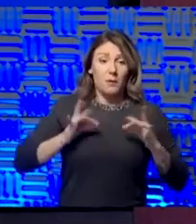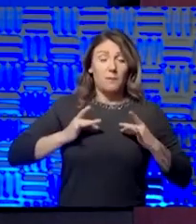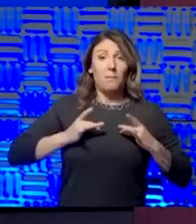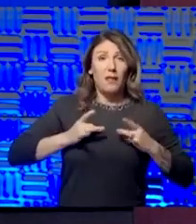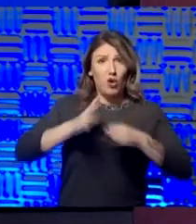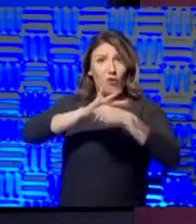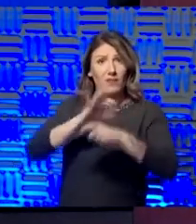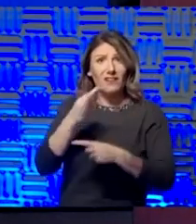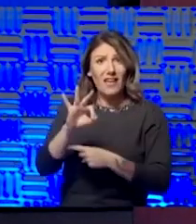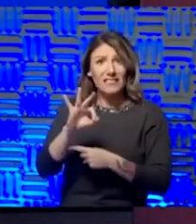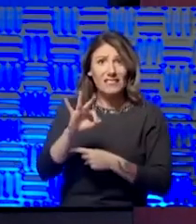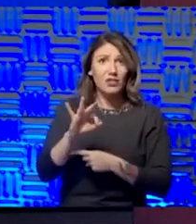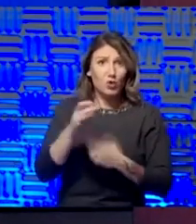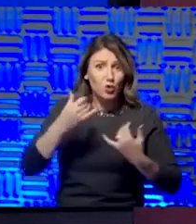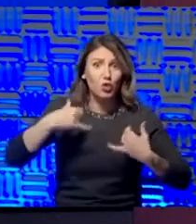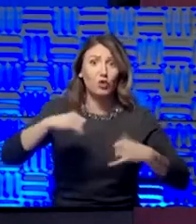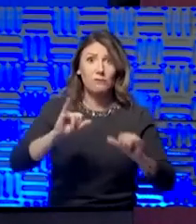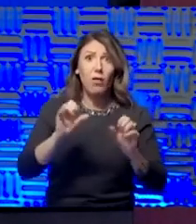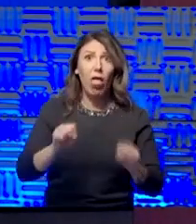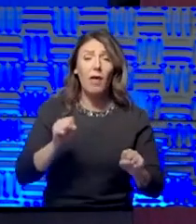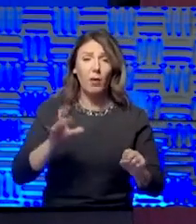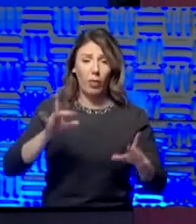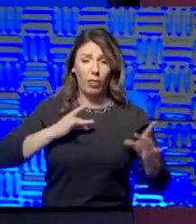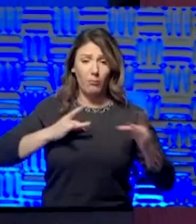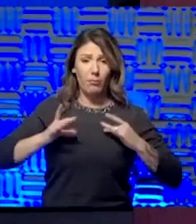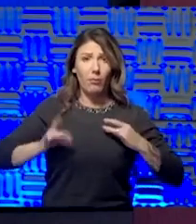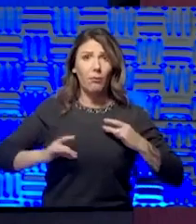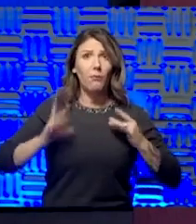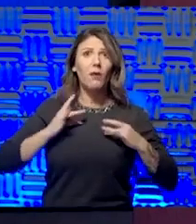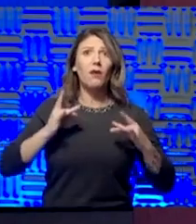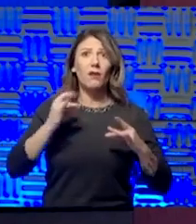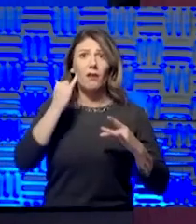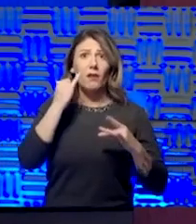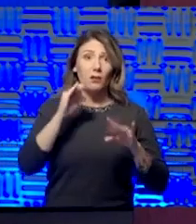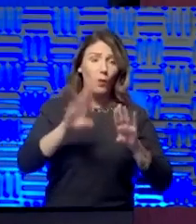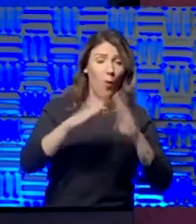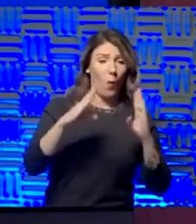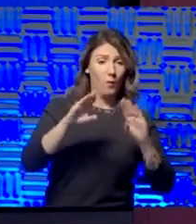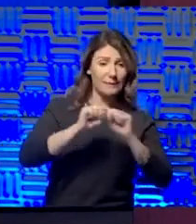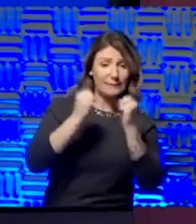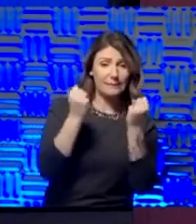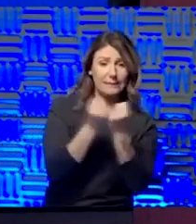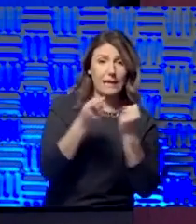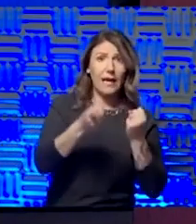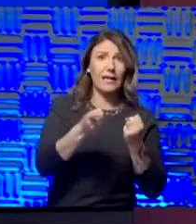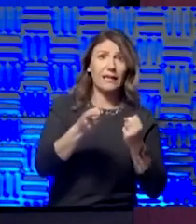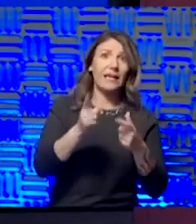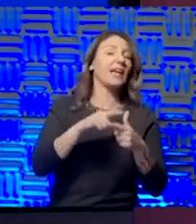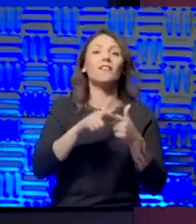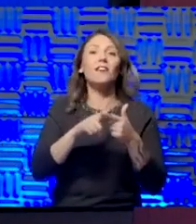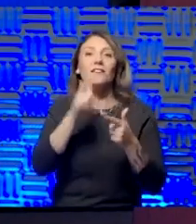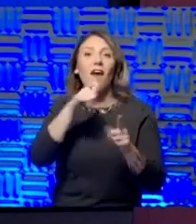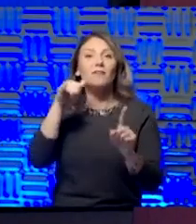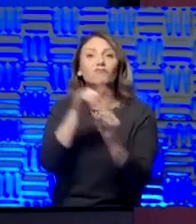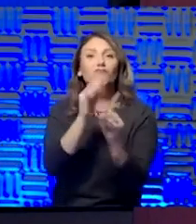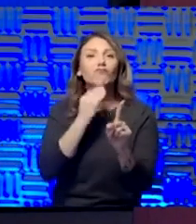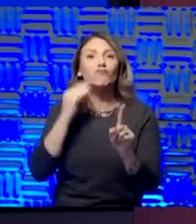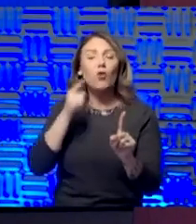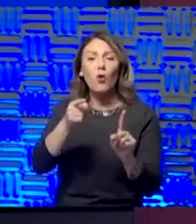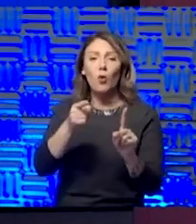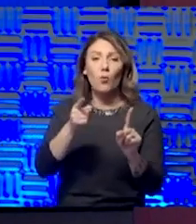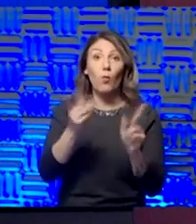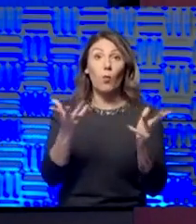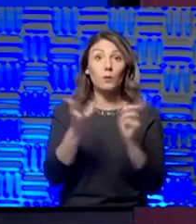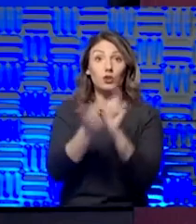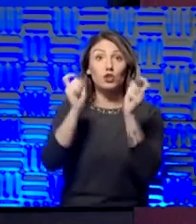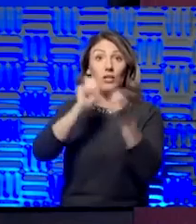to getting it. When you start opening up society and you don't do shelter in place, what changes? Mm-hmm. What changes is you have a lot more social contacts. Right.